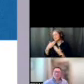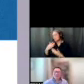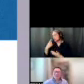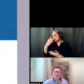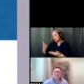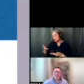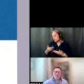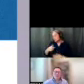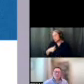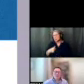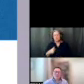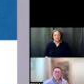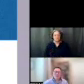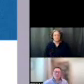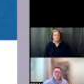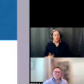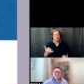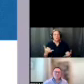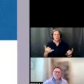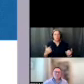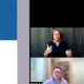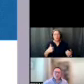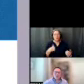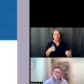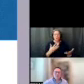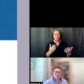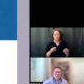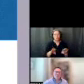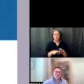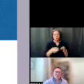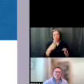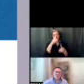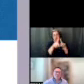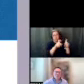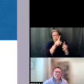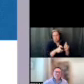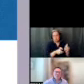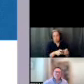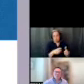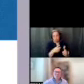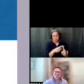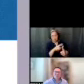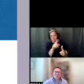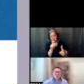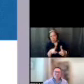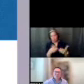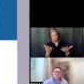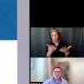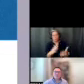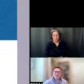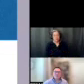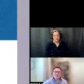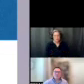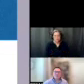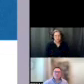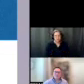we wanted to kind of open up to ask some questions. The first one we have, if others want